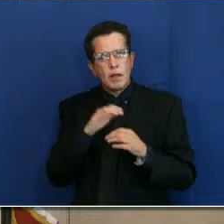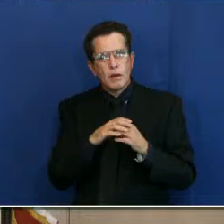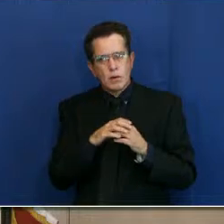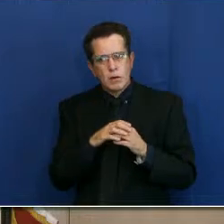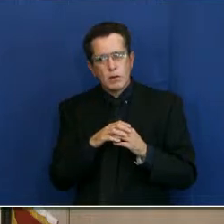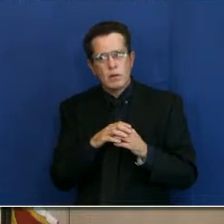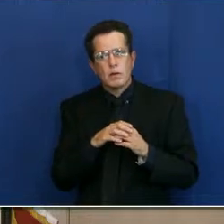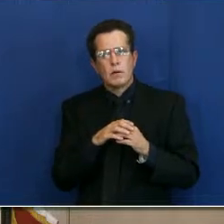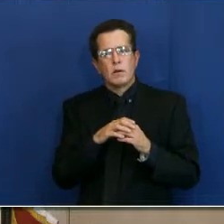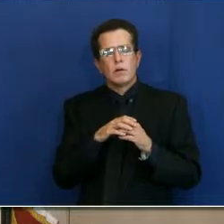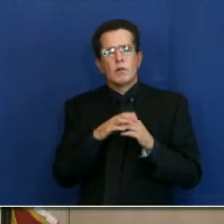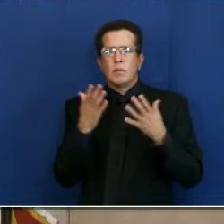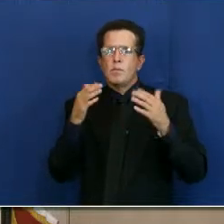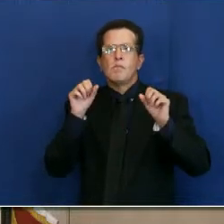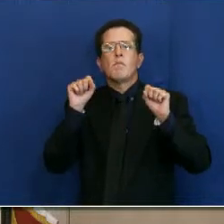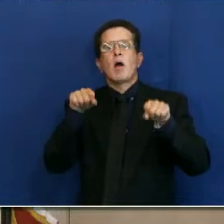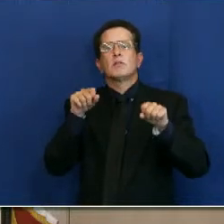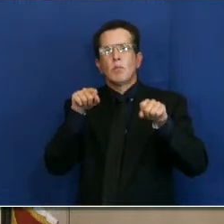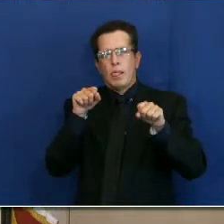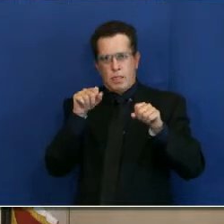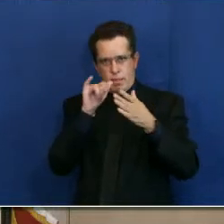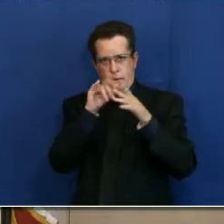lot of the folks that are coming across the border,